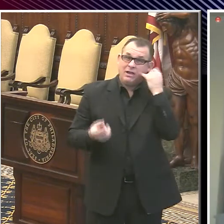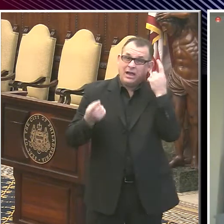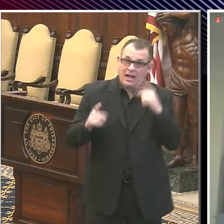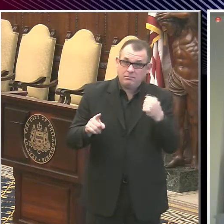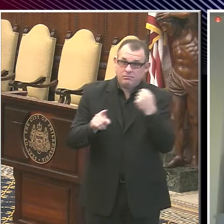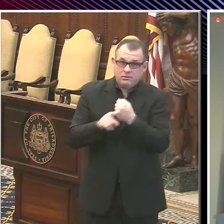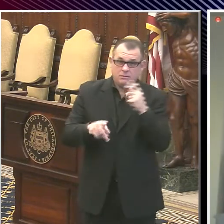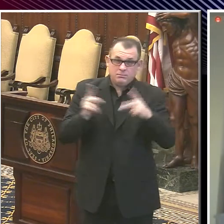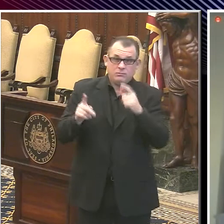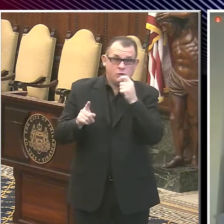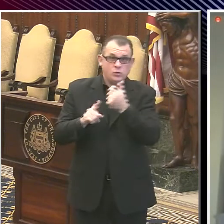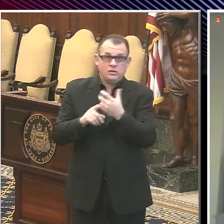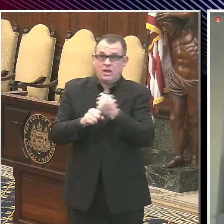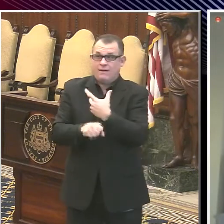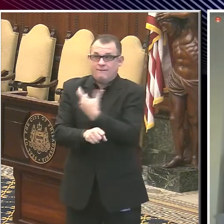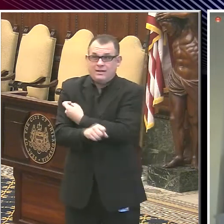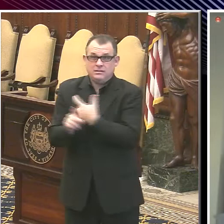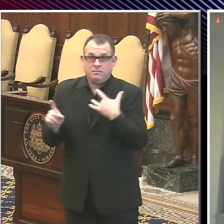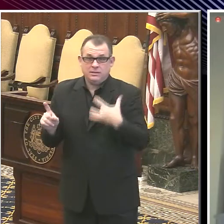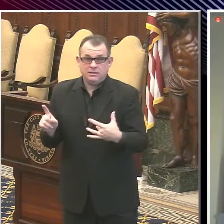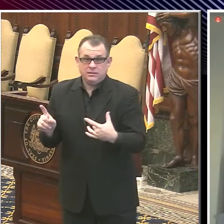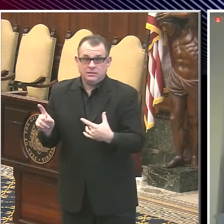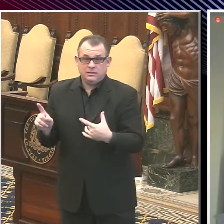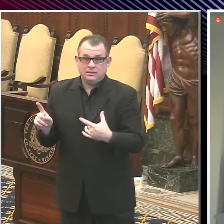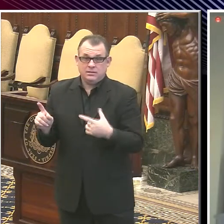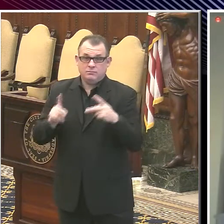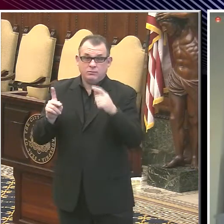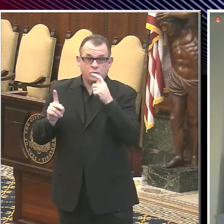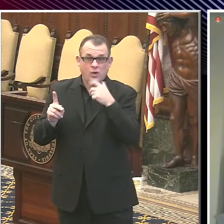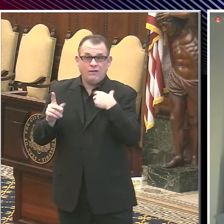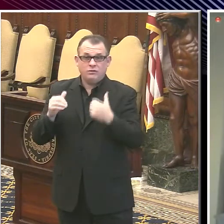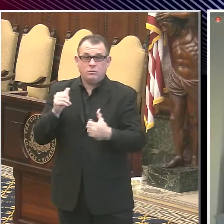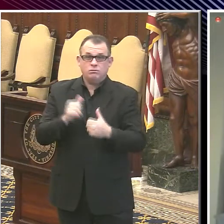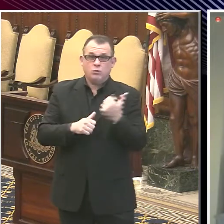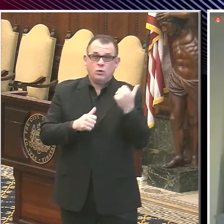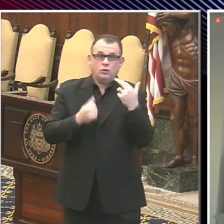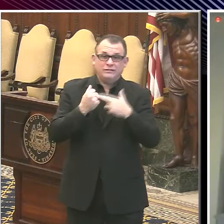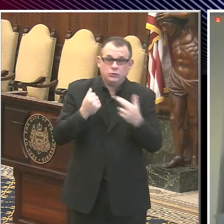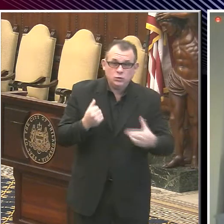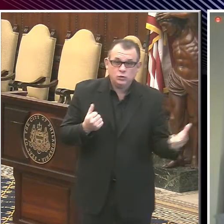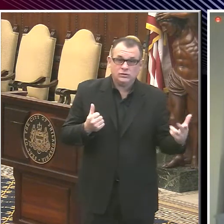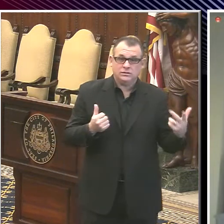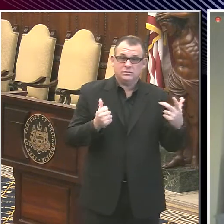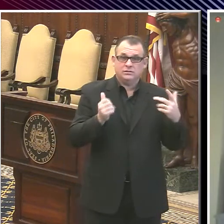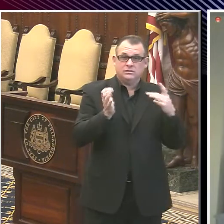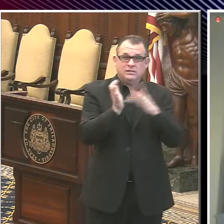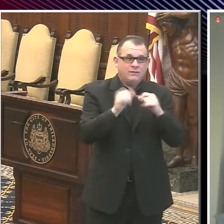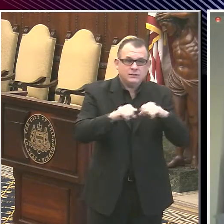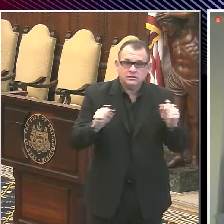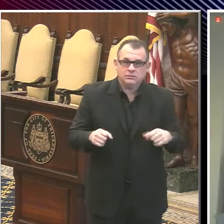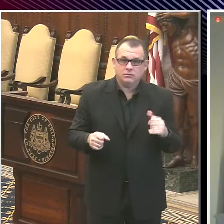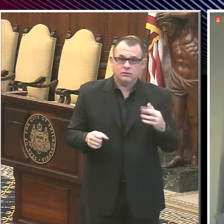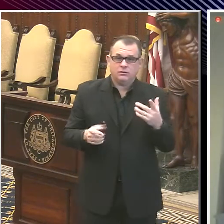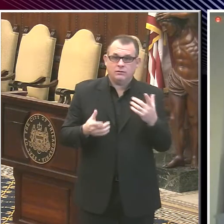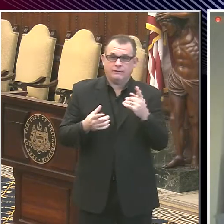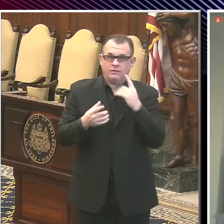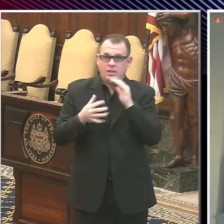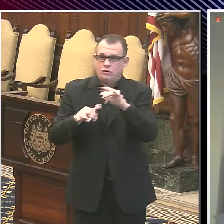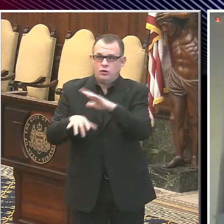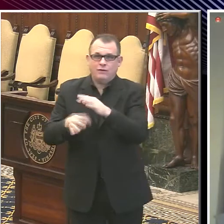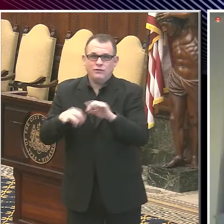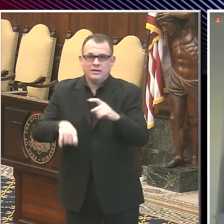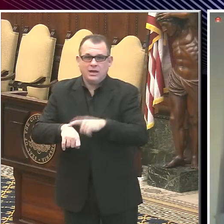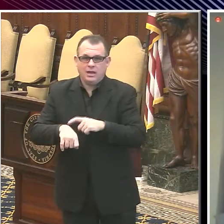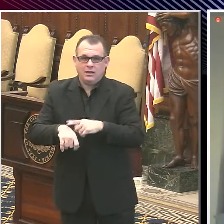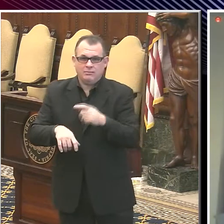do that, then the people who tend to get vaccinated are the people who have the most resources. The people who can really work the system or have lots of time on their hands.